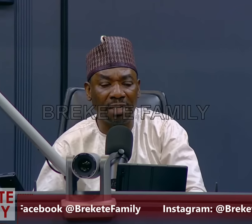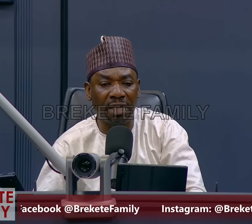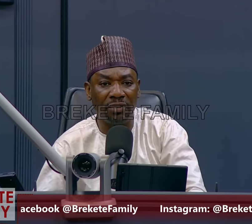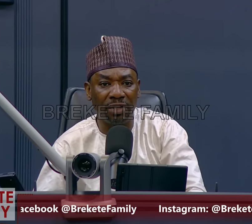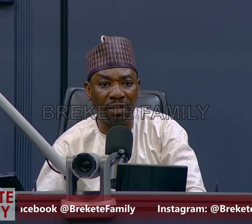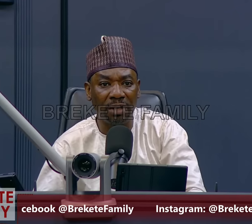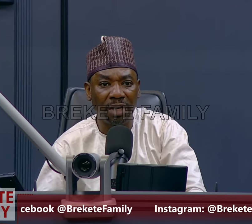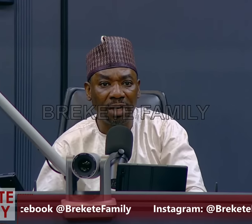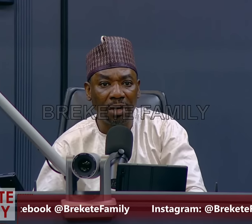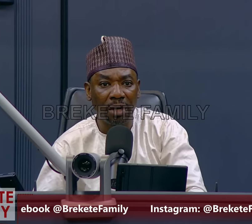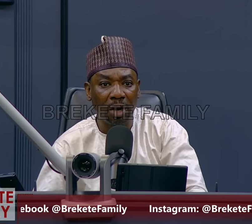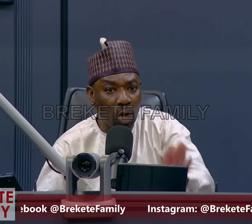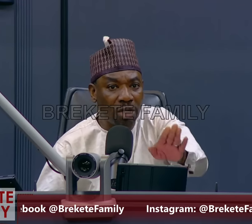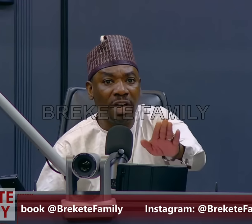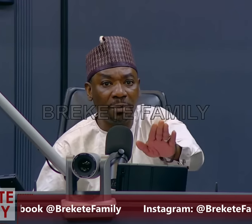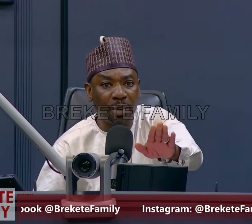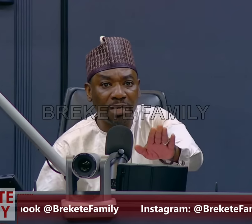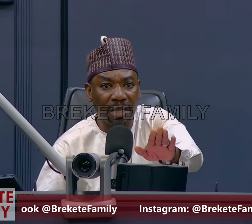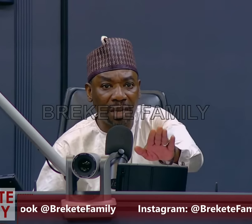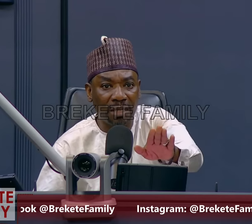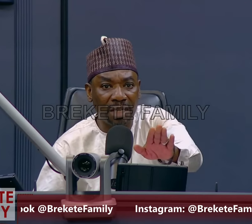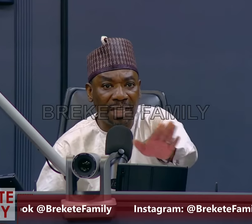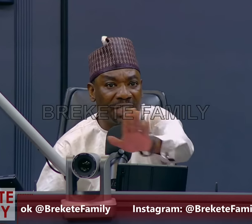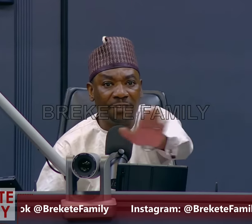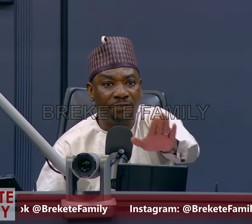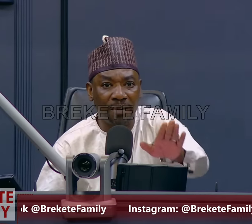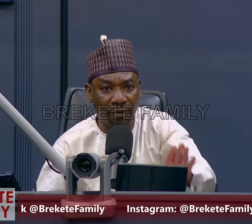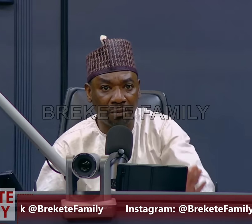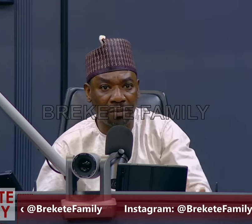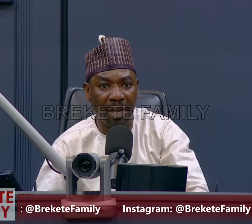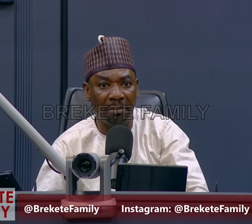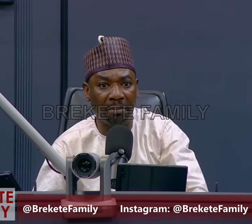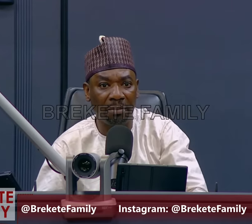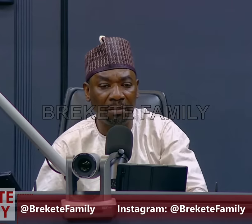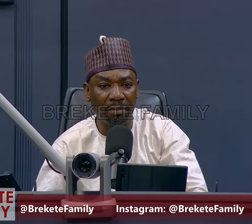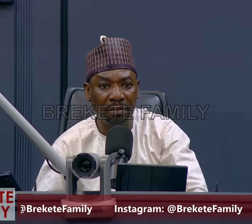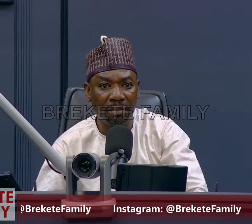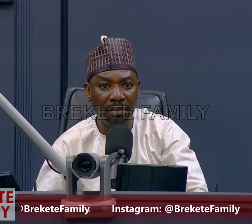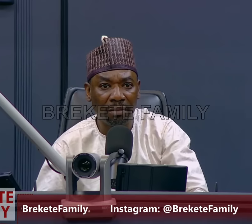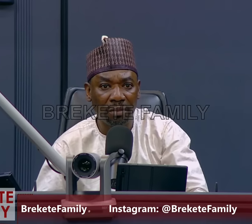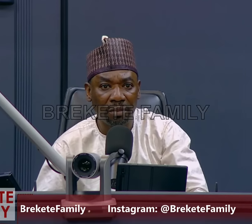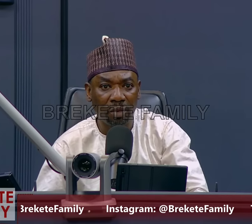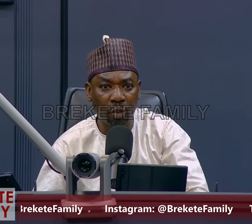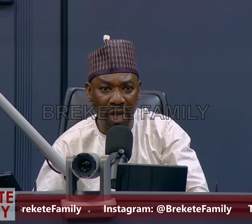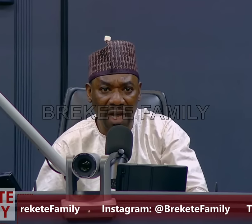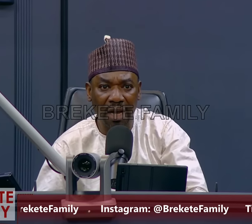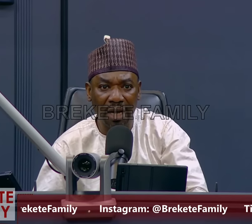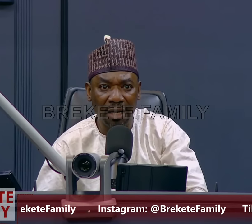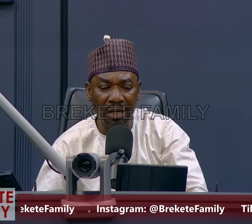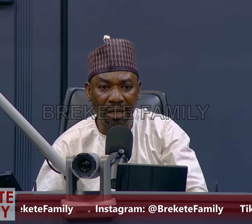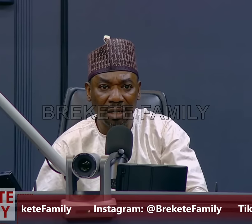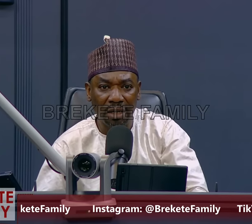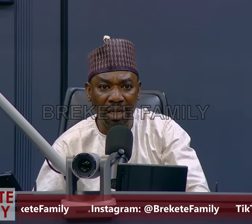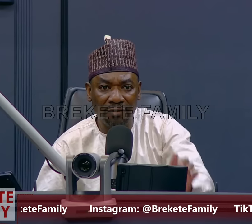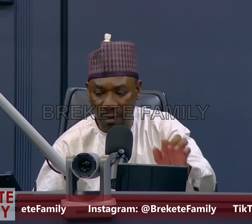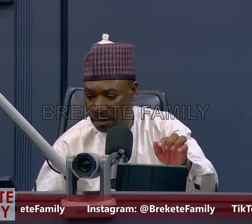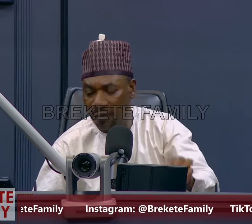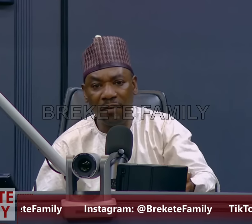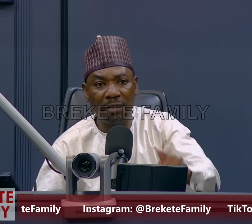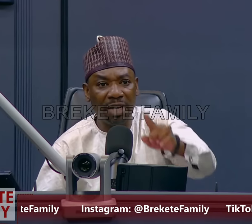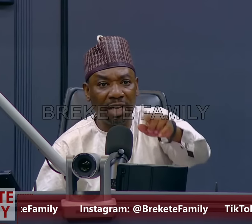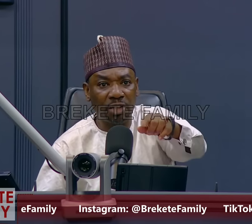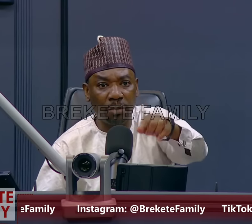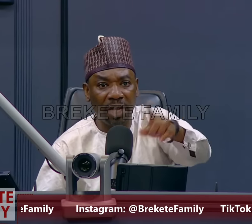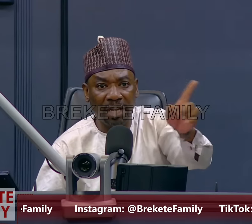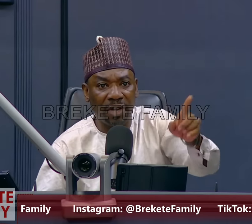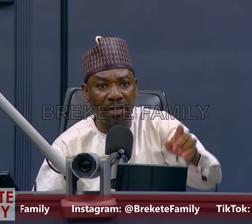radio and television ordinary president is different from them we are if in